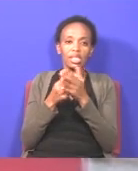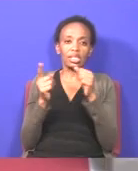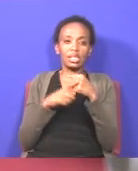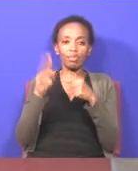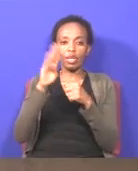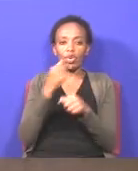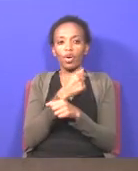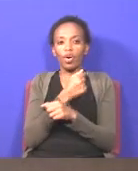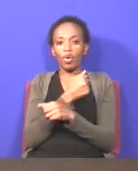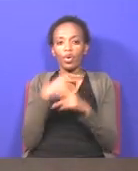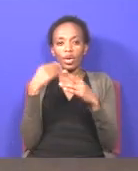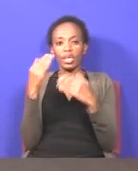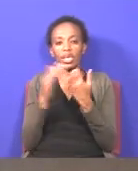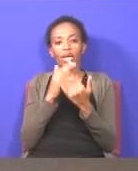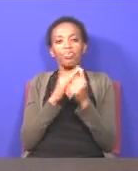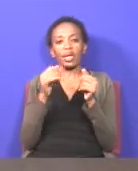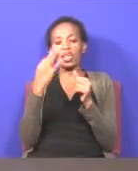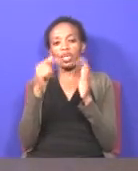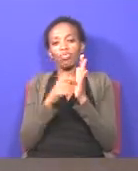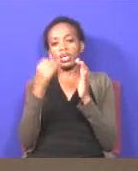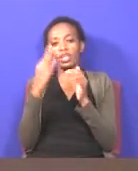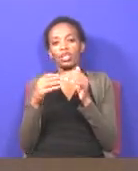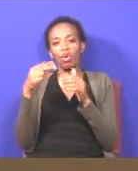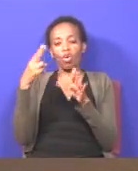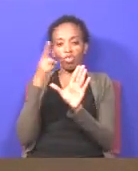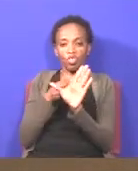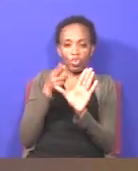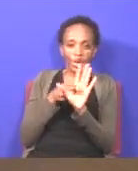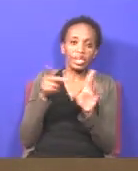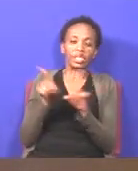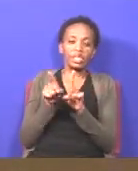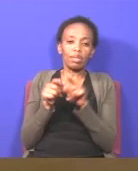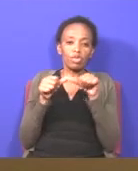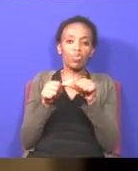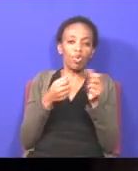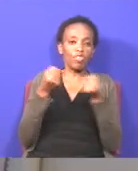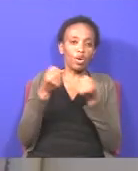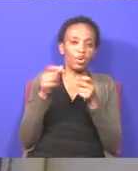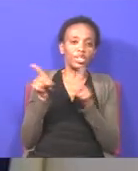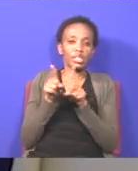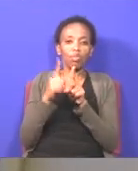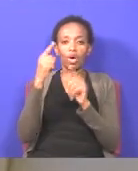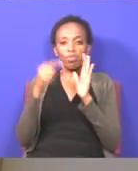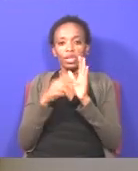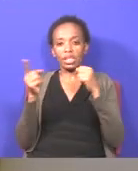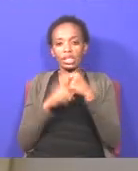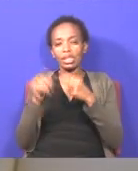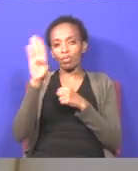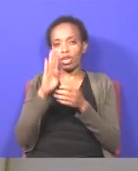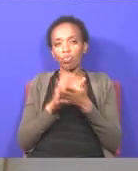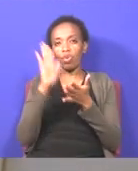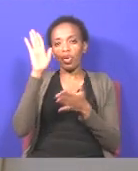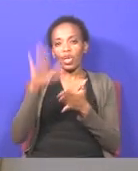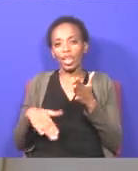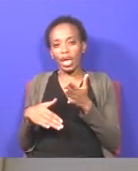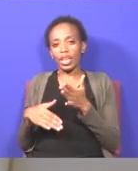on hospitality, and 3.3 billion shillings on fuel and maintenance of vehicles, which was 1.6 billion shillings more than